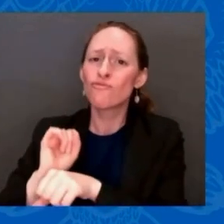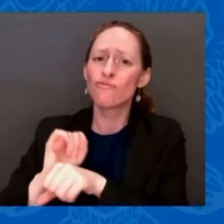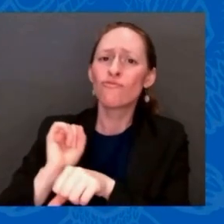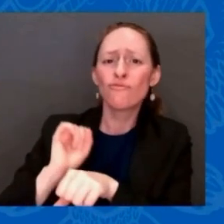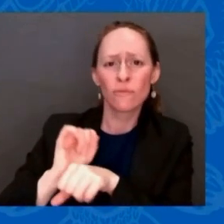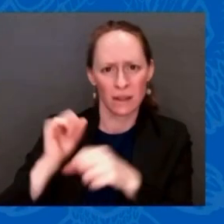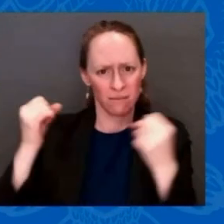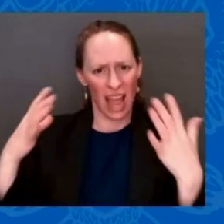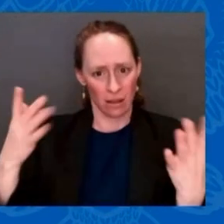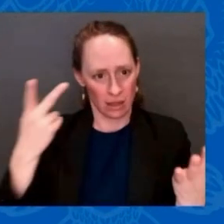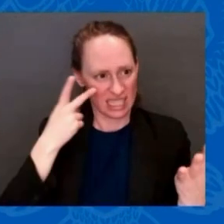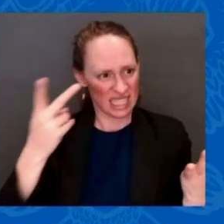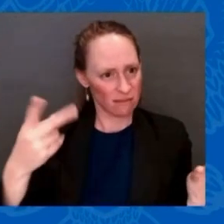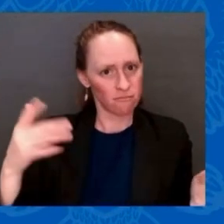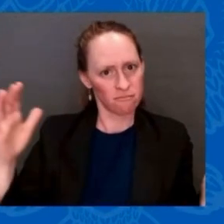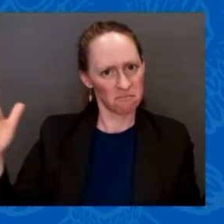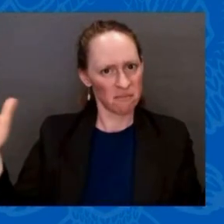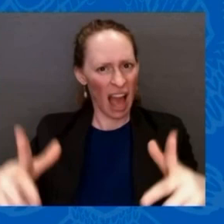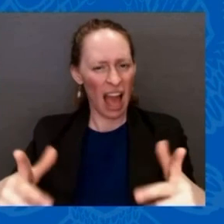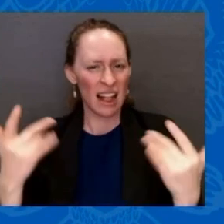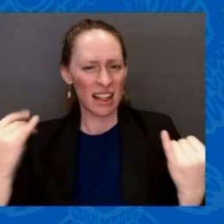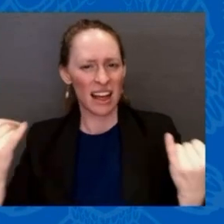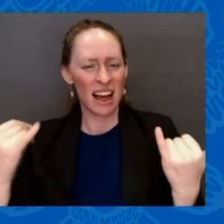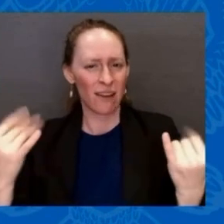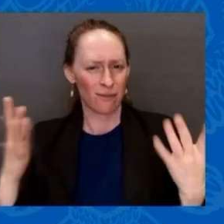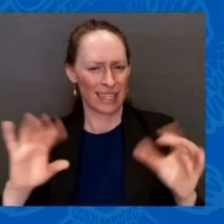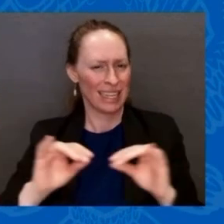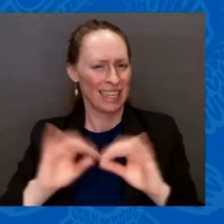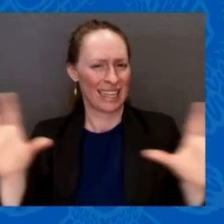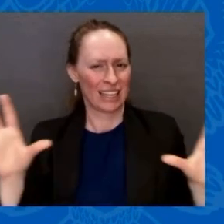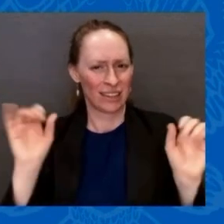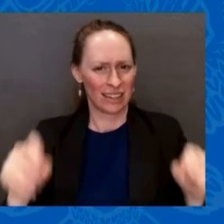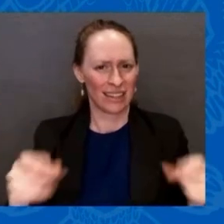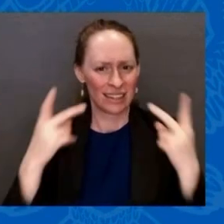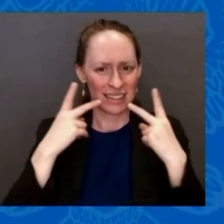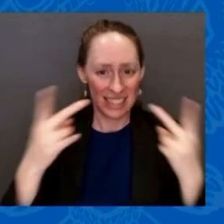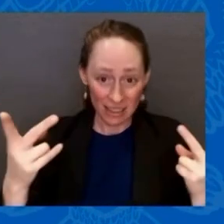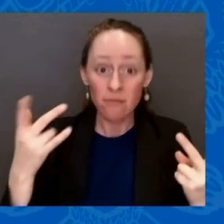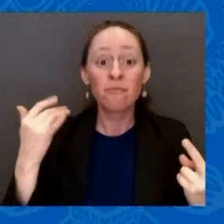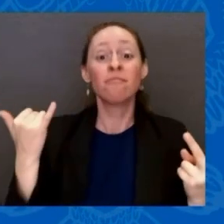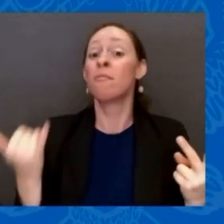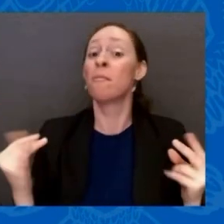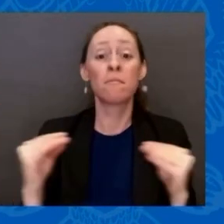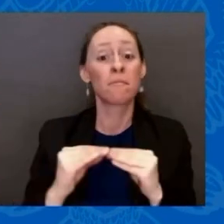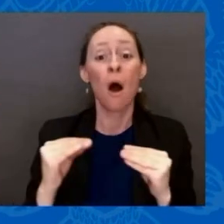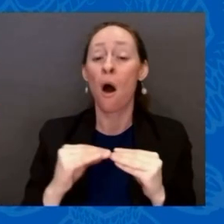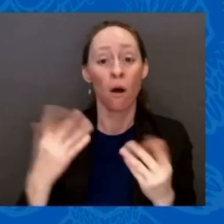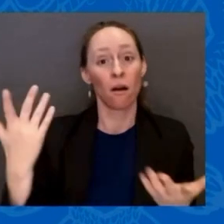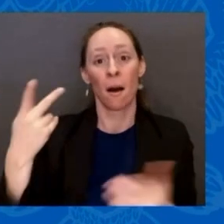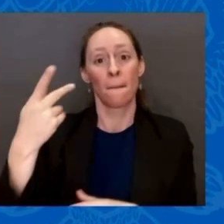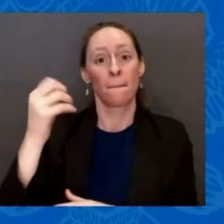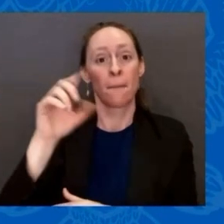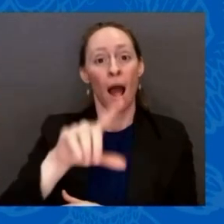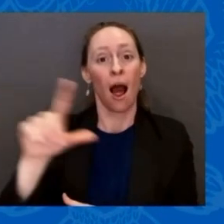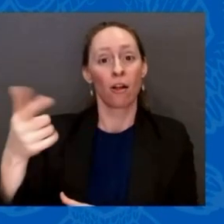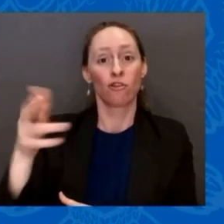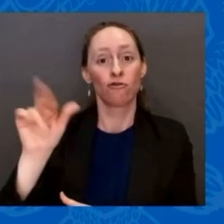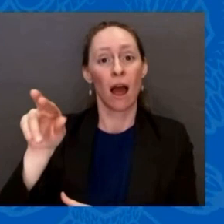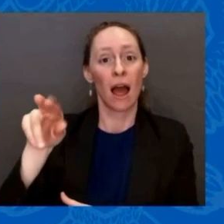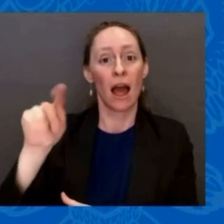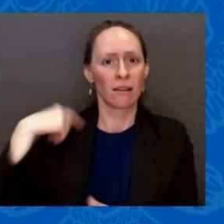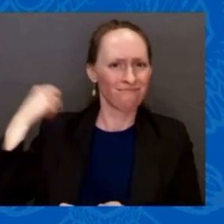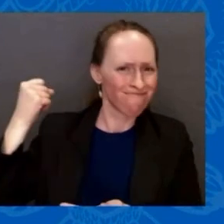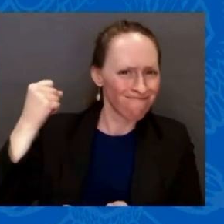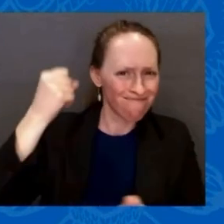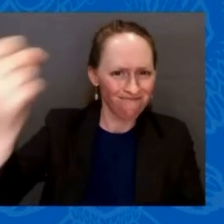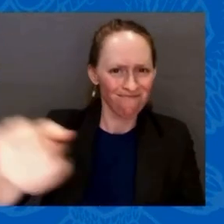Pell Grants, made landmark investments in historic Black universities. We've invested more in registered apprenticeships and centered